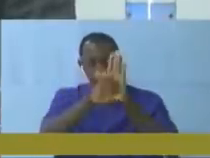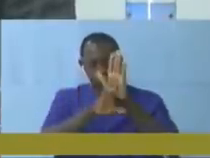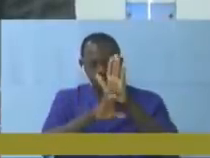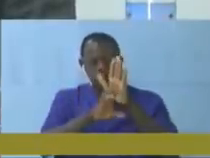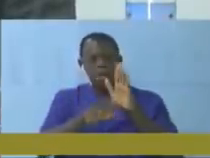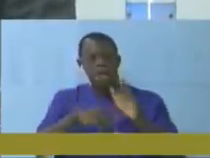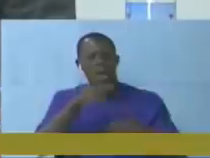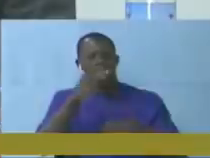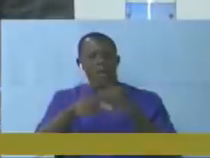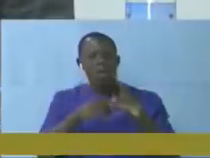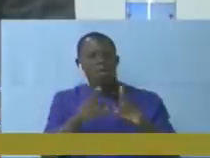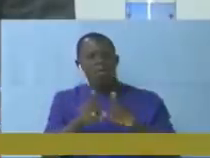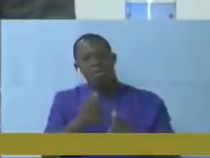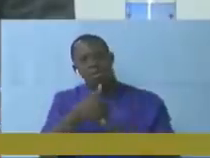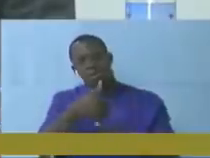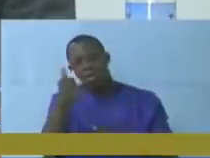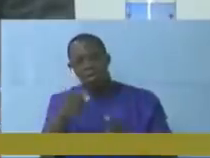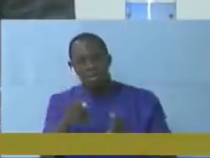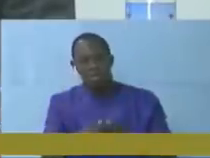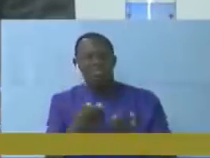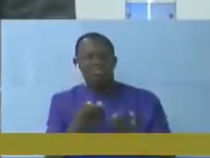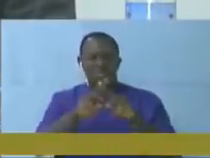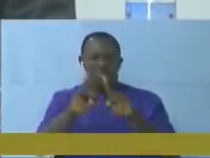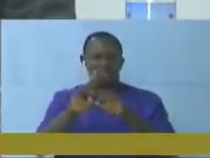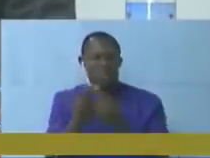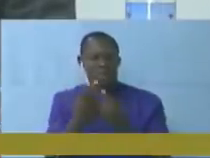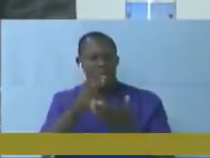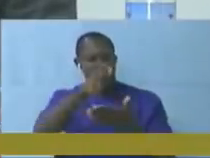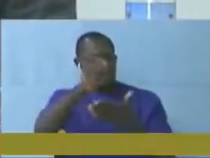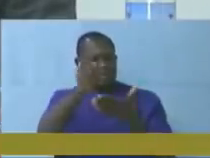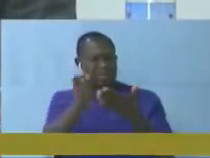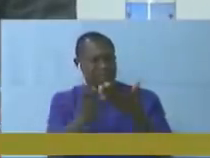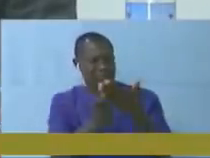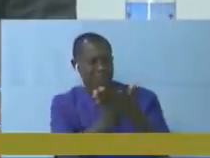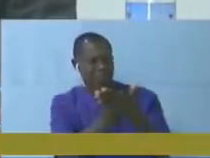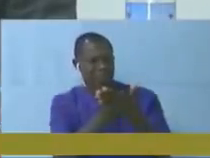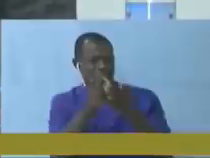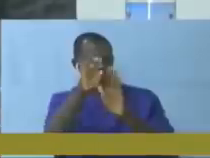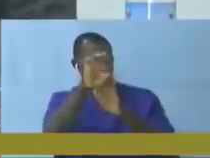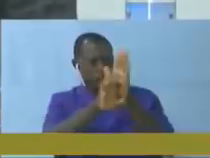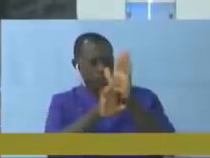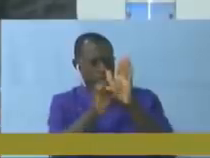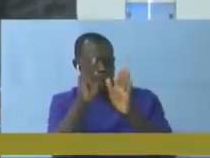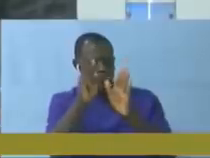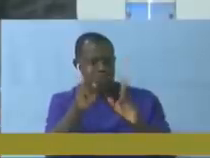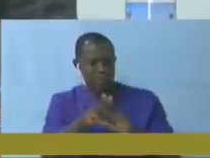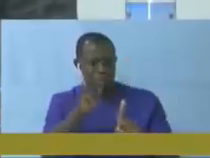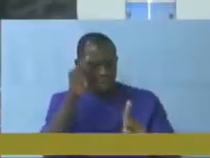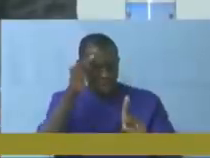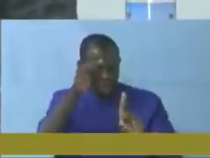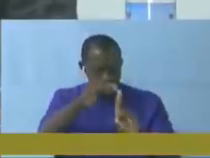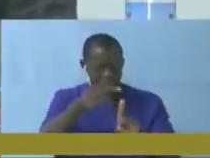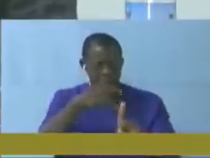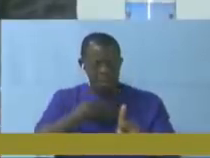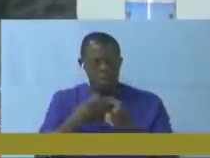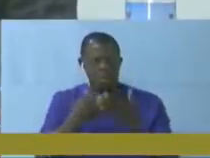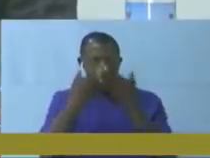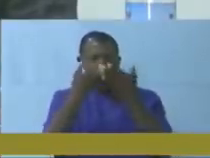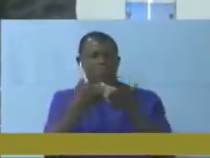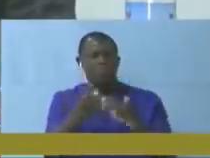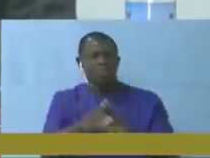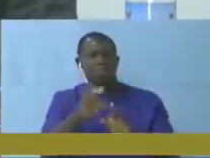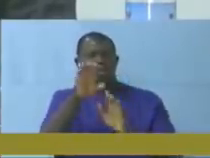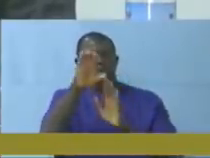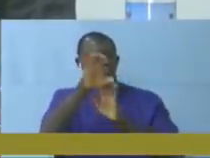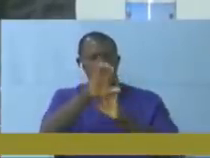The discrepancies between the draft that was proposed by the Constitutional Review